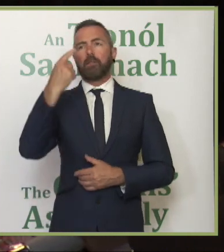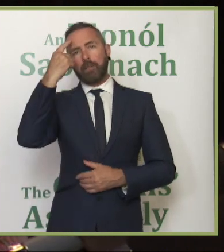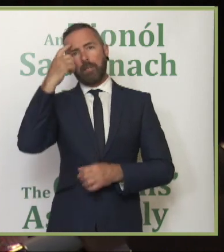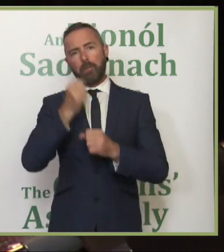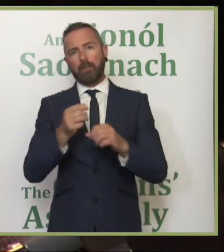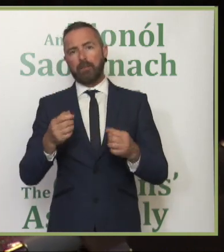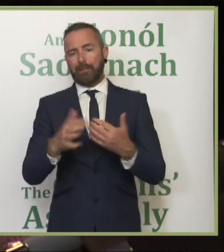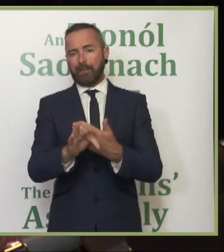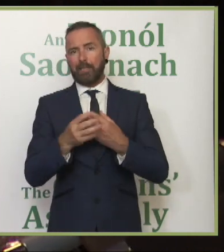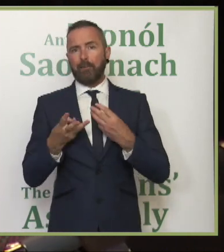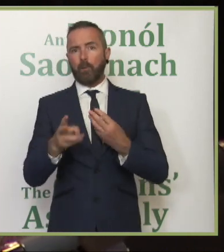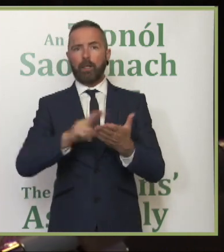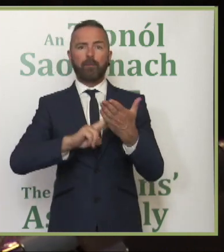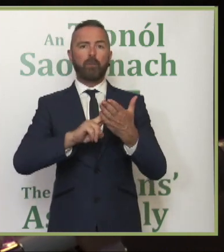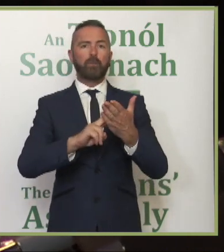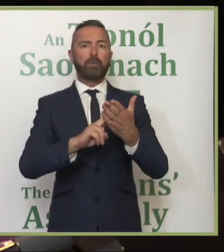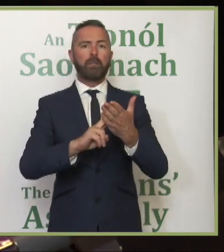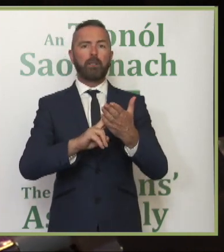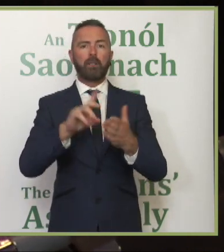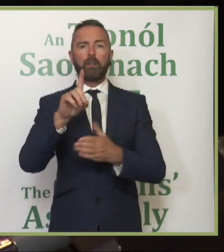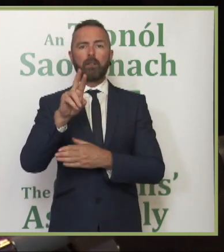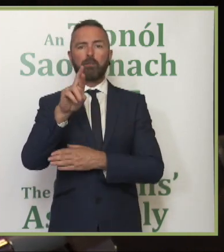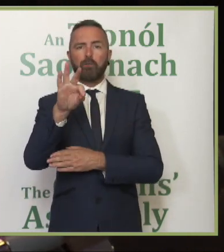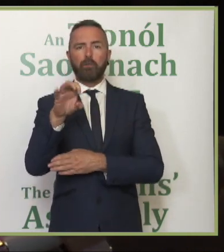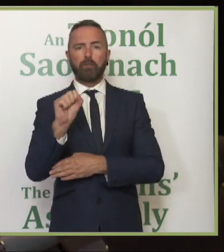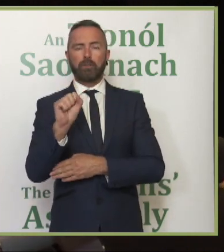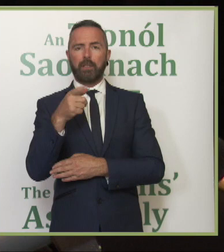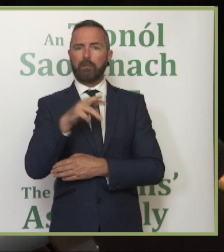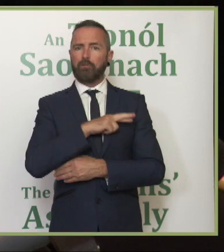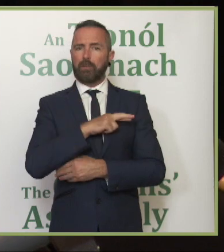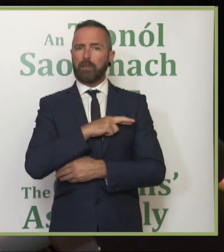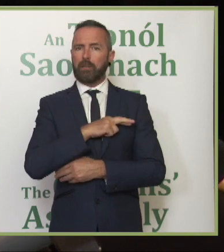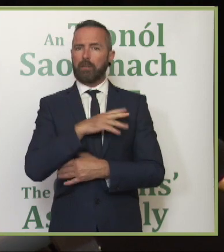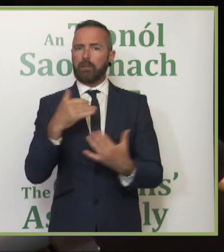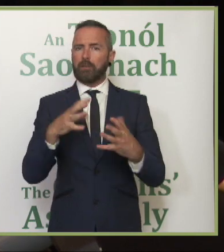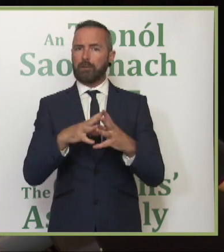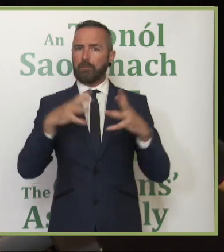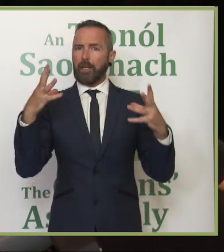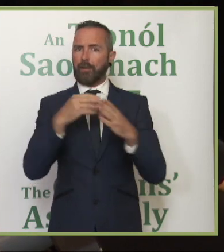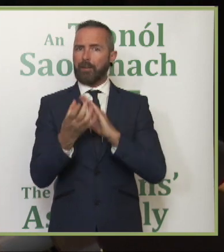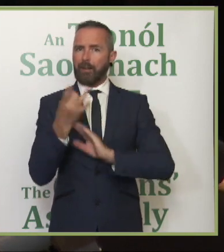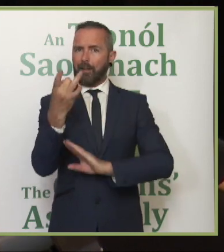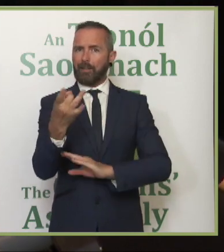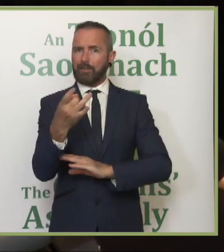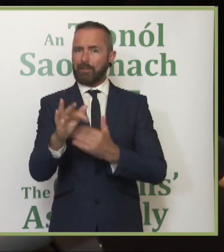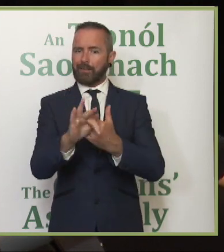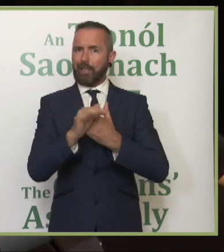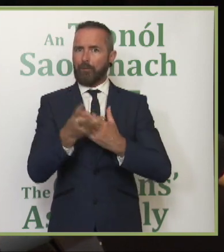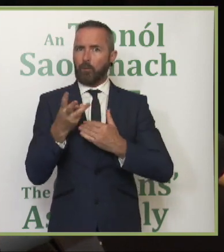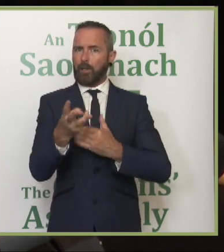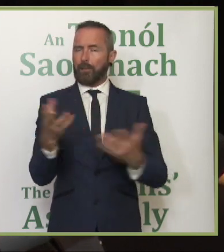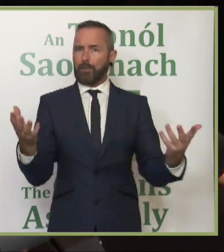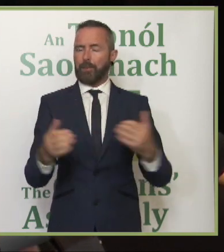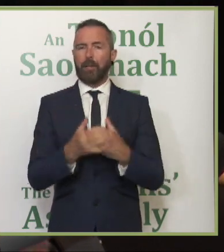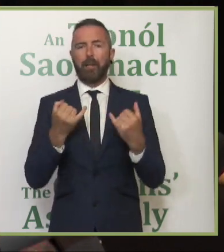the safe way of using drugs. I think that's probably quite a tall order in terms of the fact, because as Joanna's pointed out and